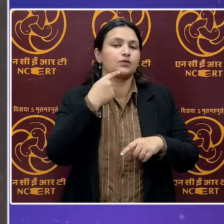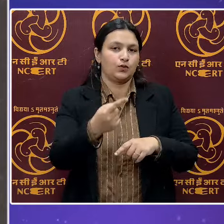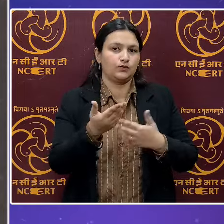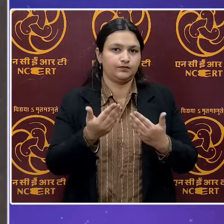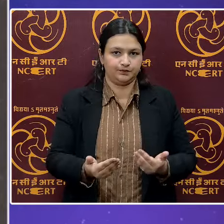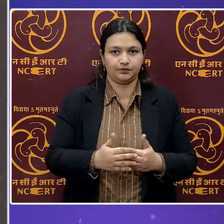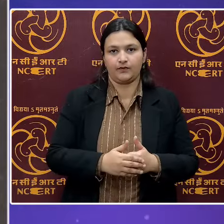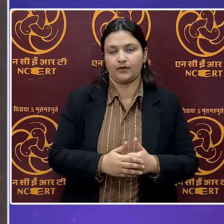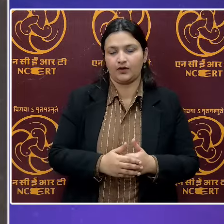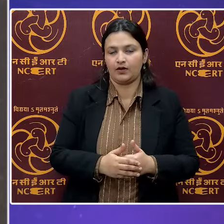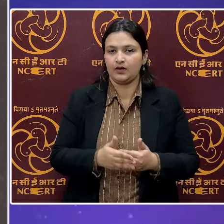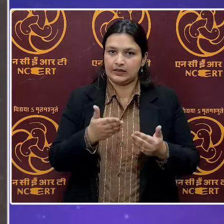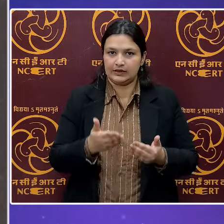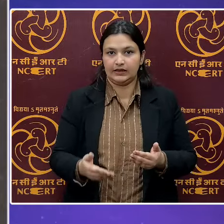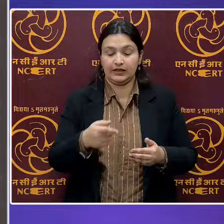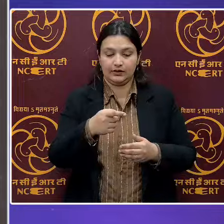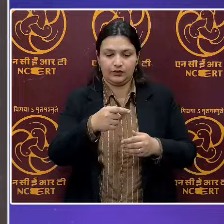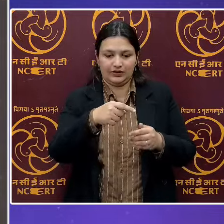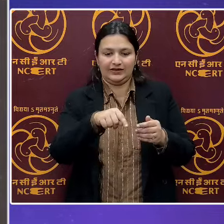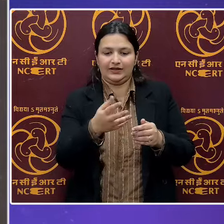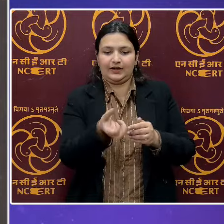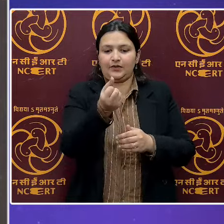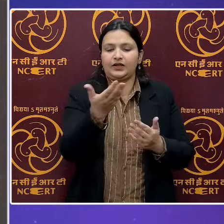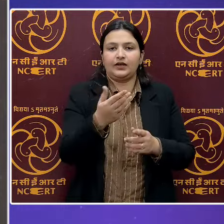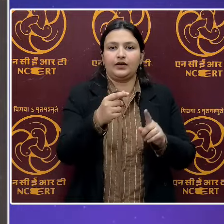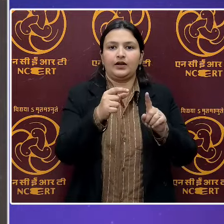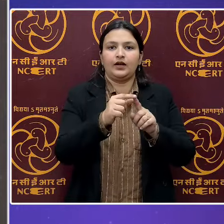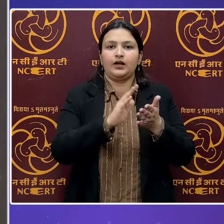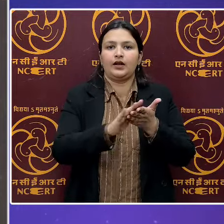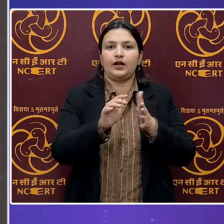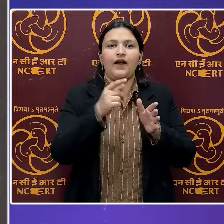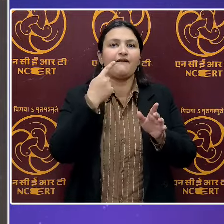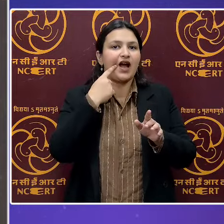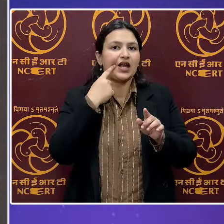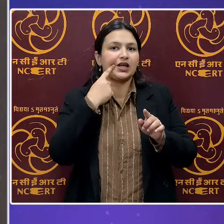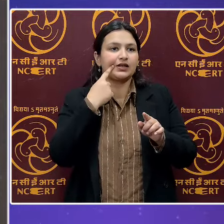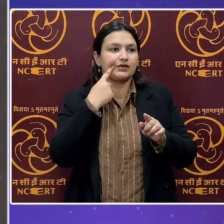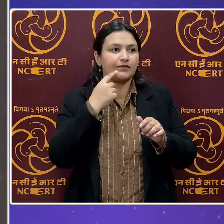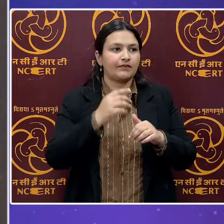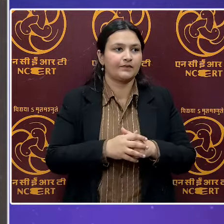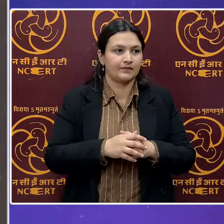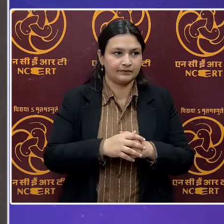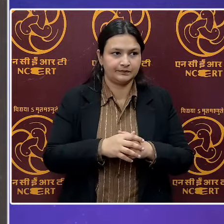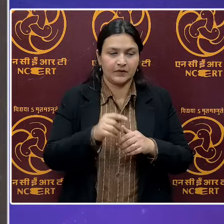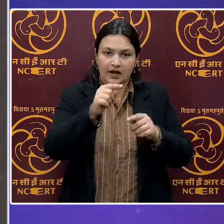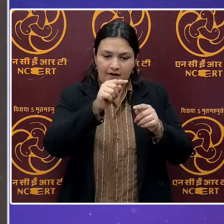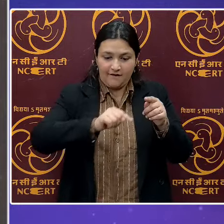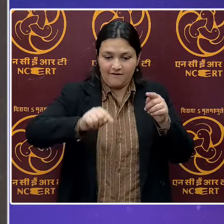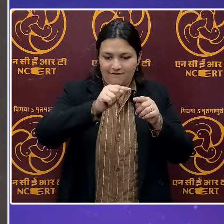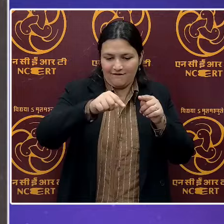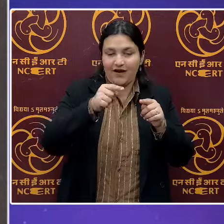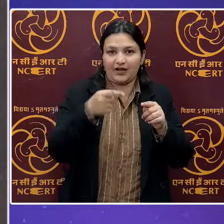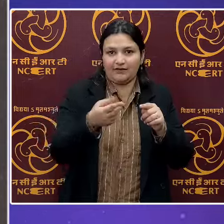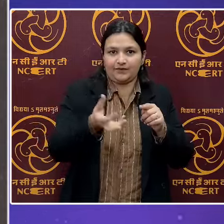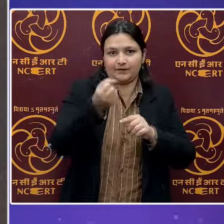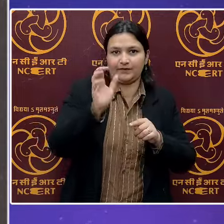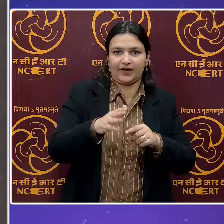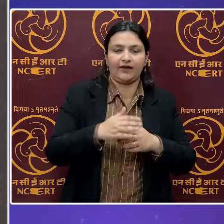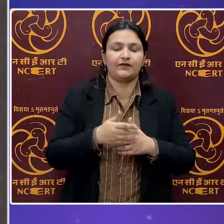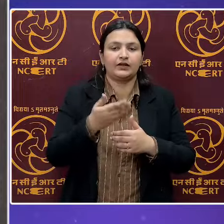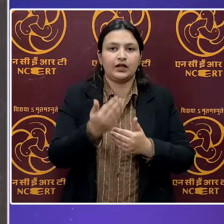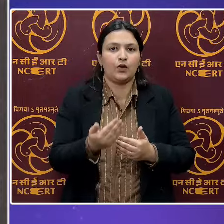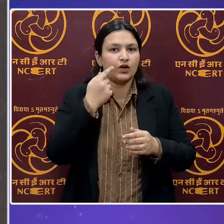the initial. This is phi. So it started with initial phase phi. It did start either from extreme, because if you draw